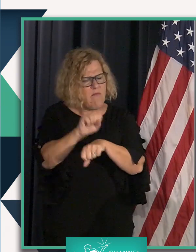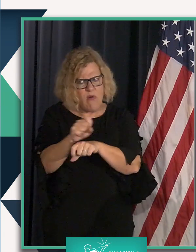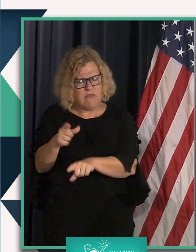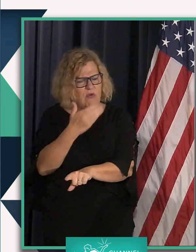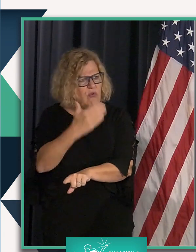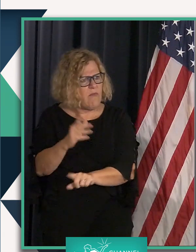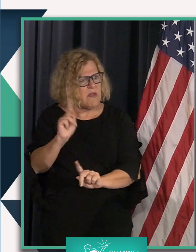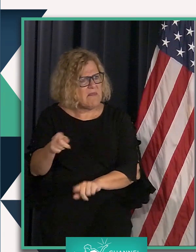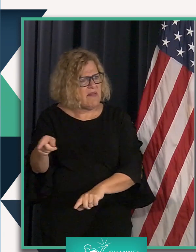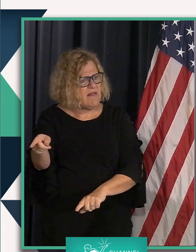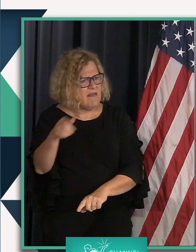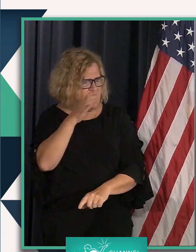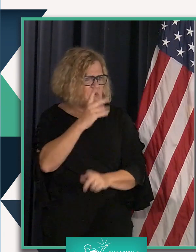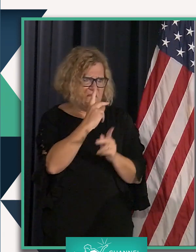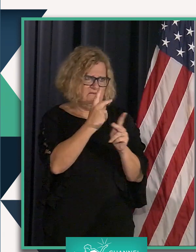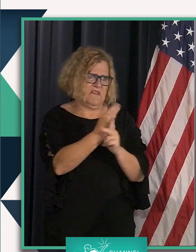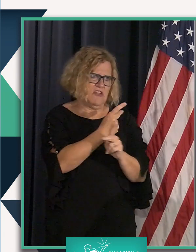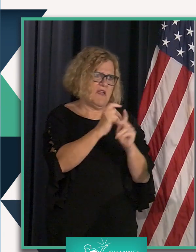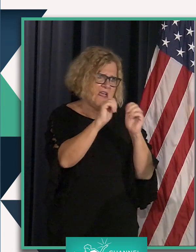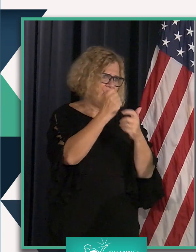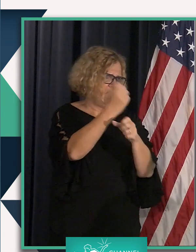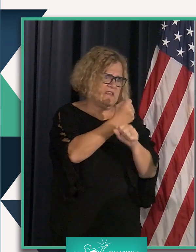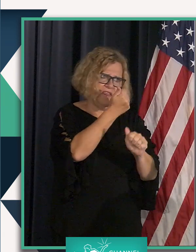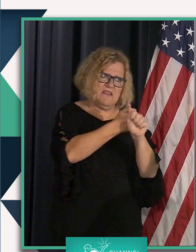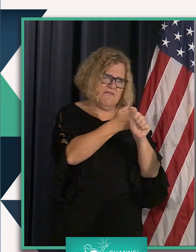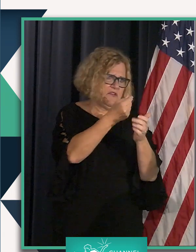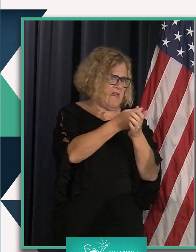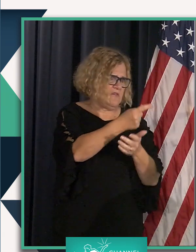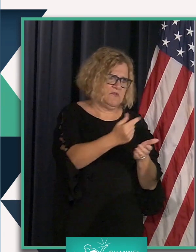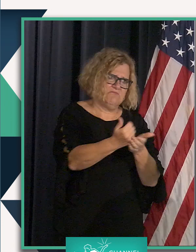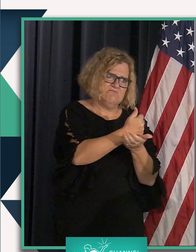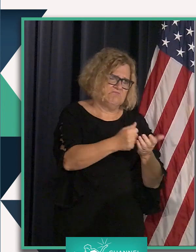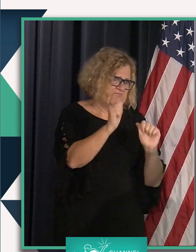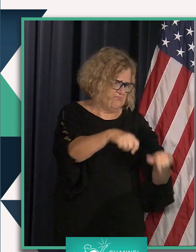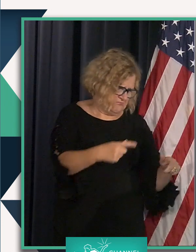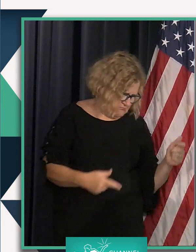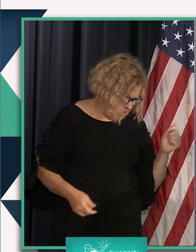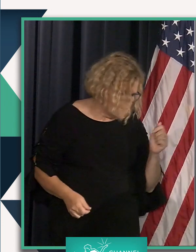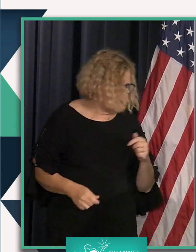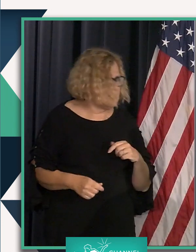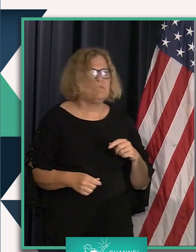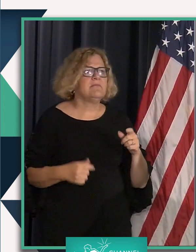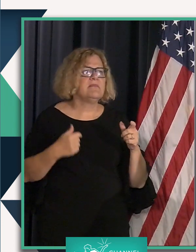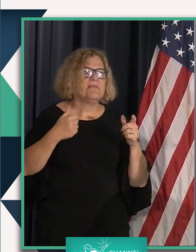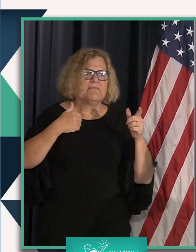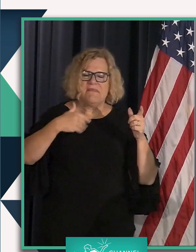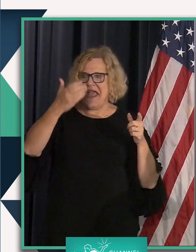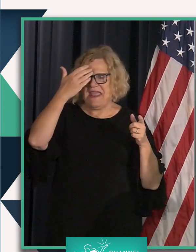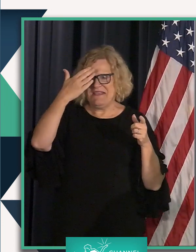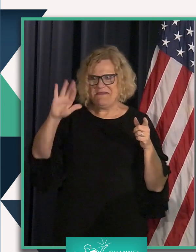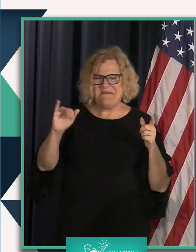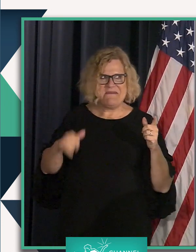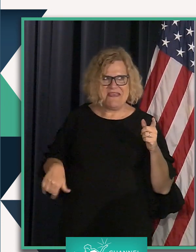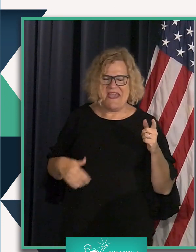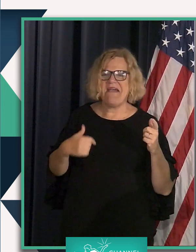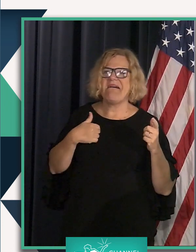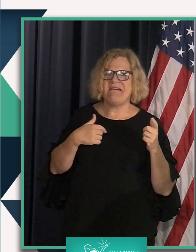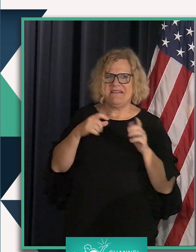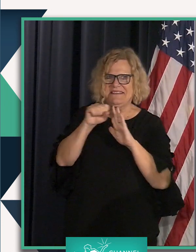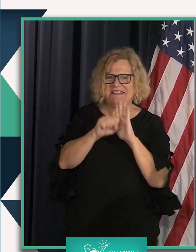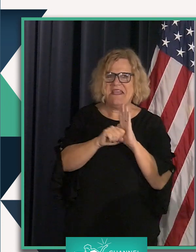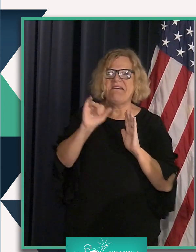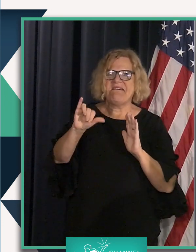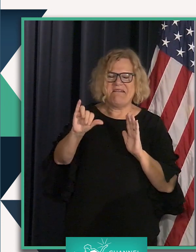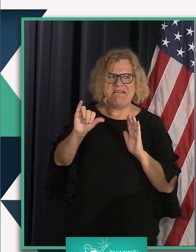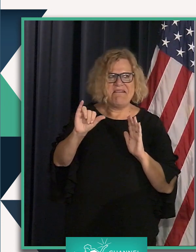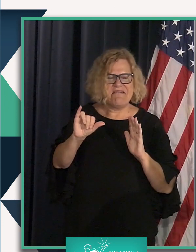great. They will figure out how to get you every dollar that you're entitled to. Okay, I wasn't aware of that as far as like the state. So